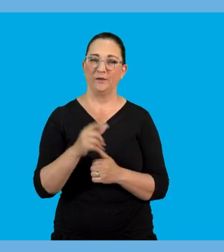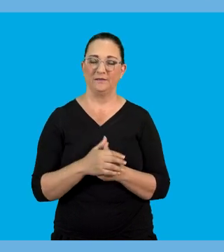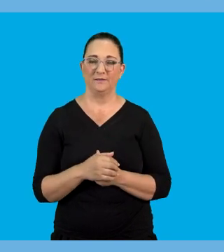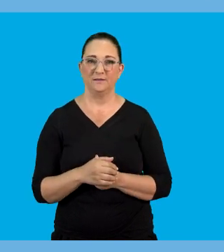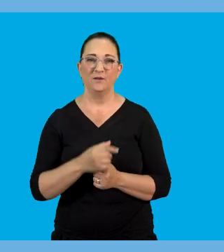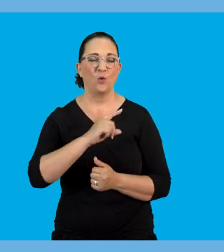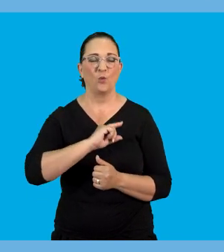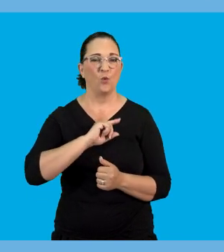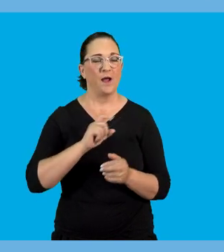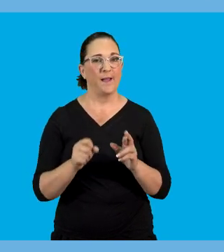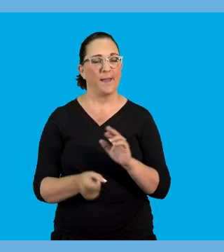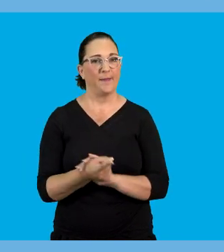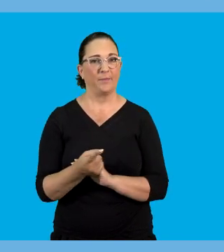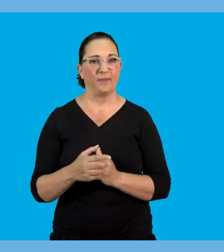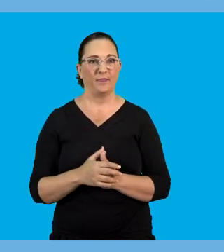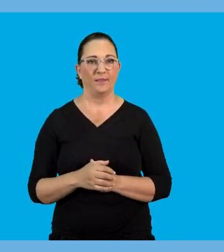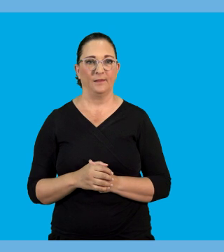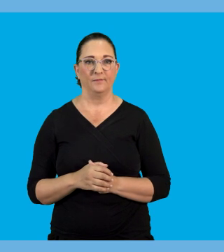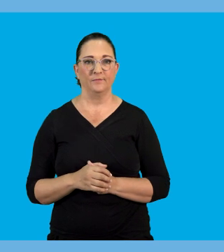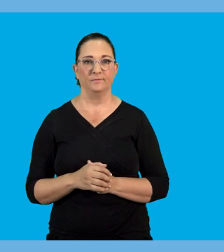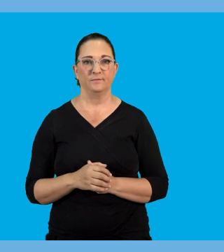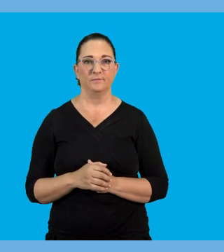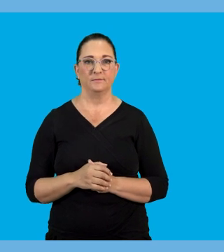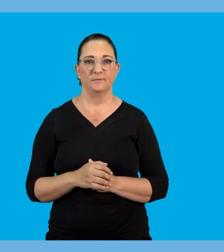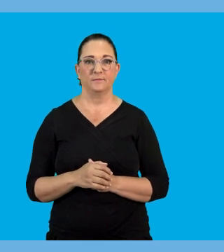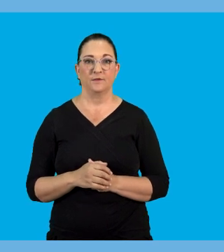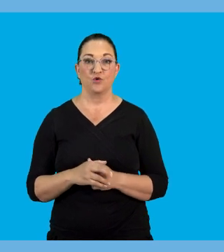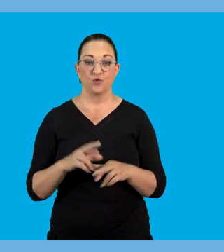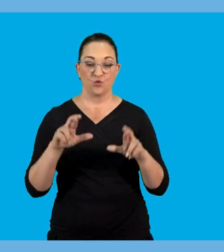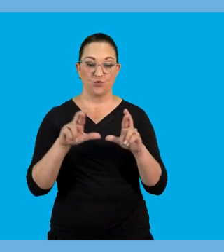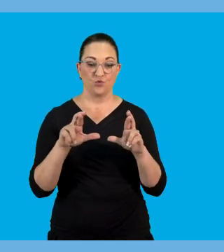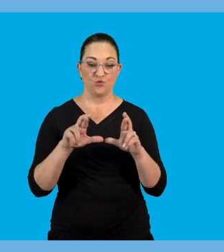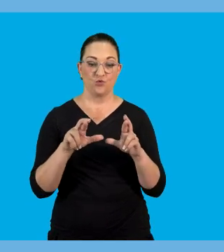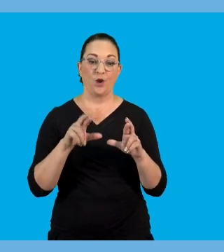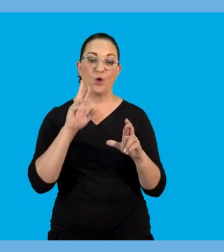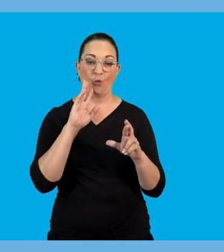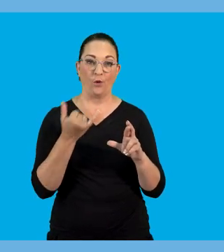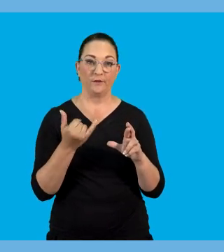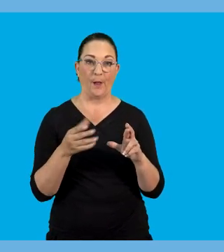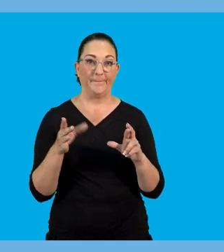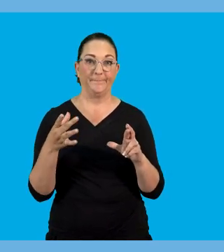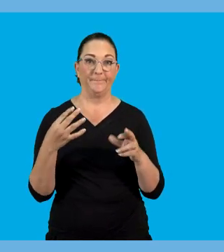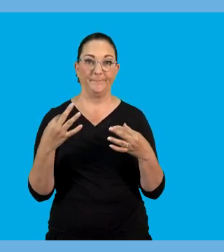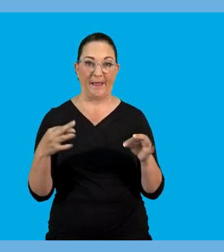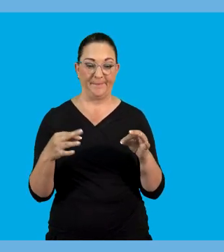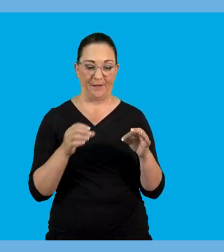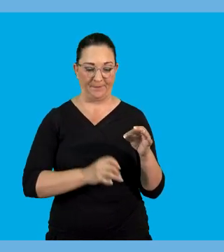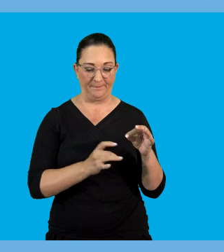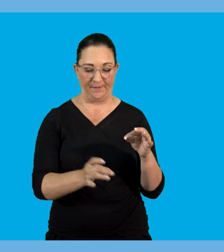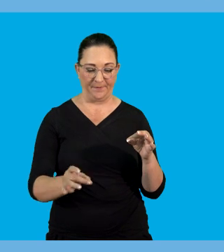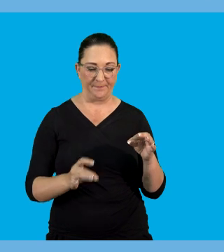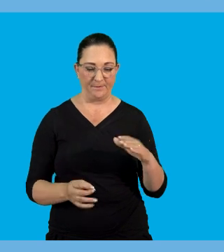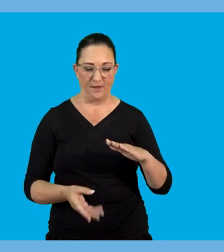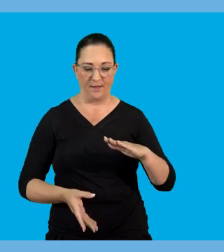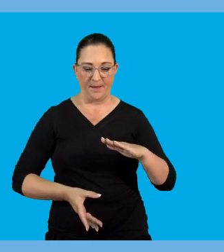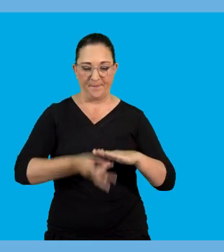photo and why does this happen. So we can see that that ruler will attract the pieces of paper that